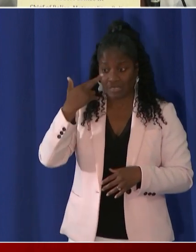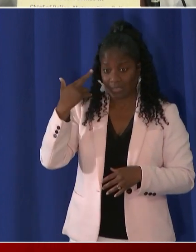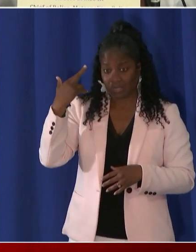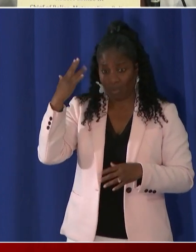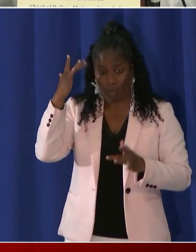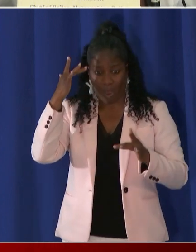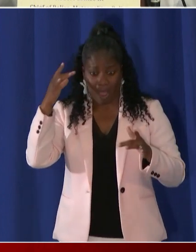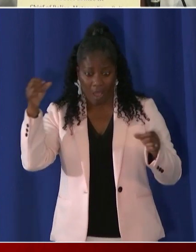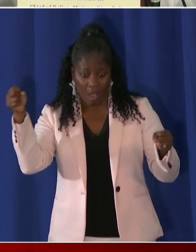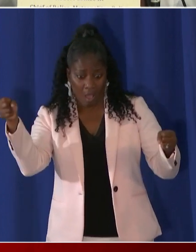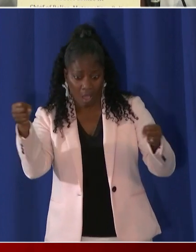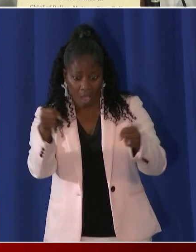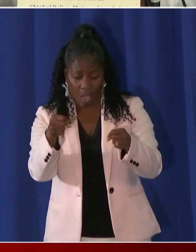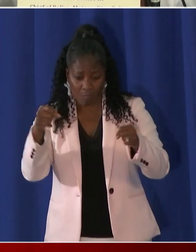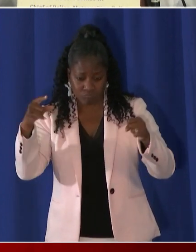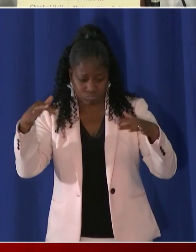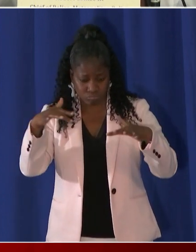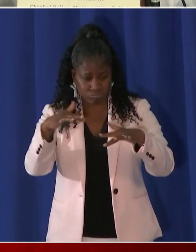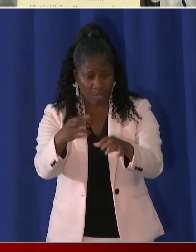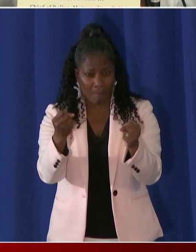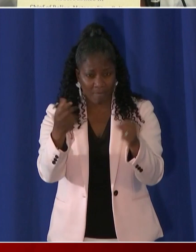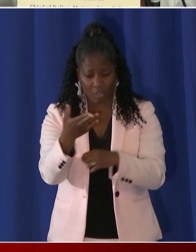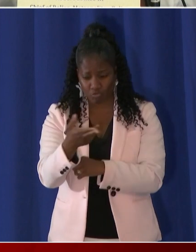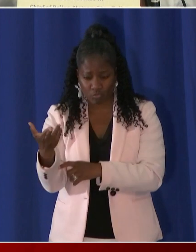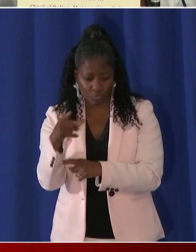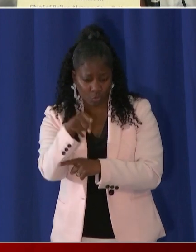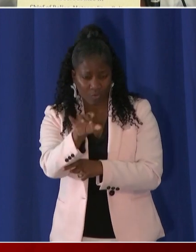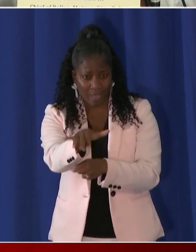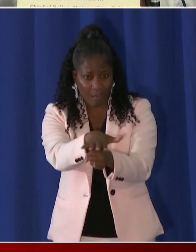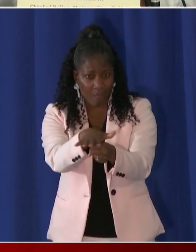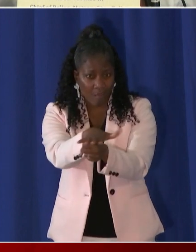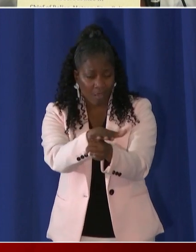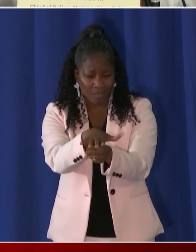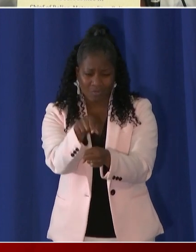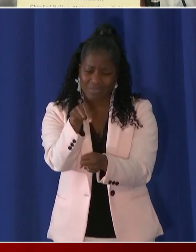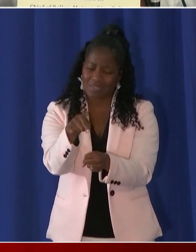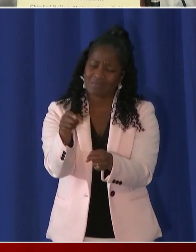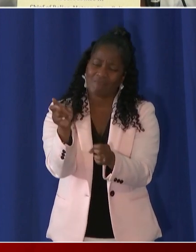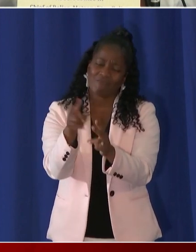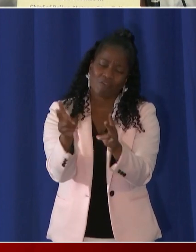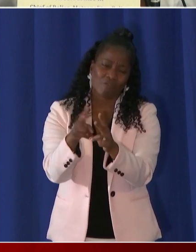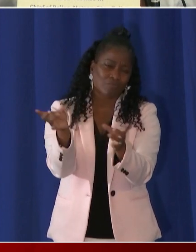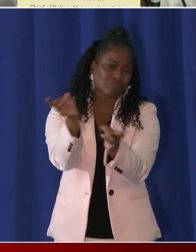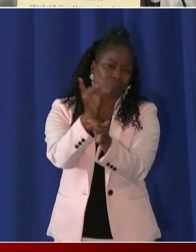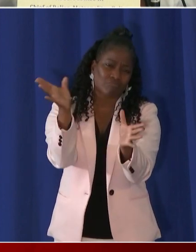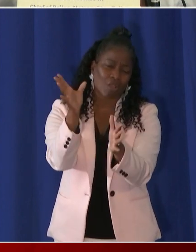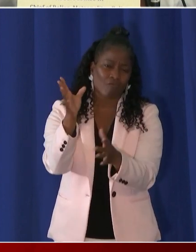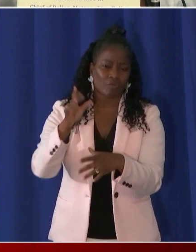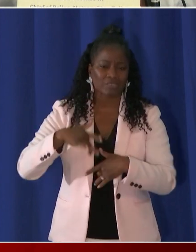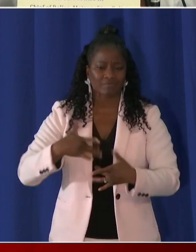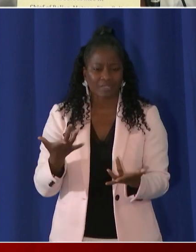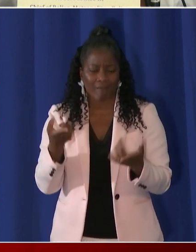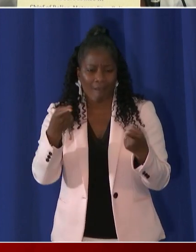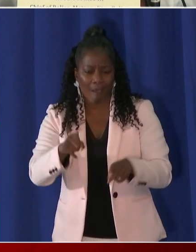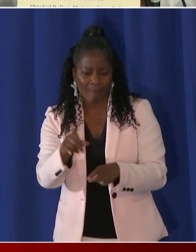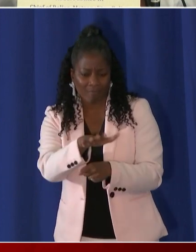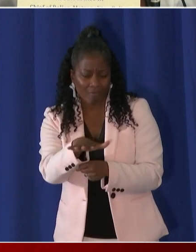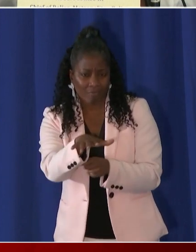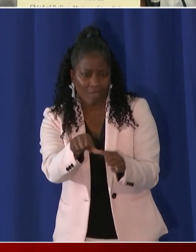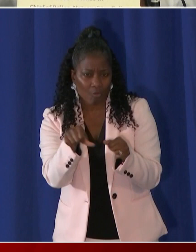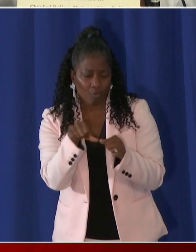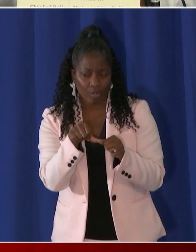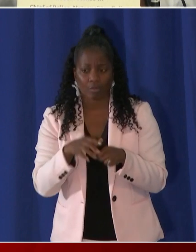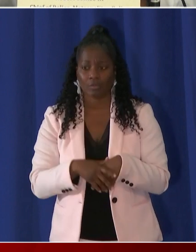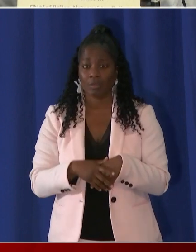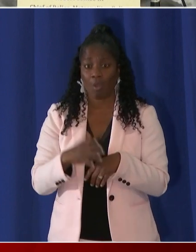many resources to the scene of this very tragic event on Connecticut Avenue is in large